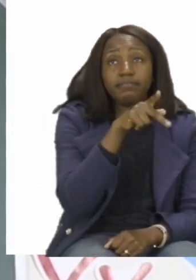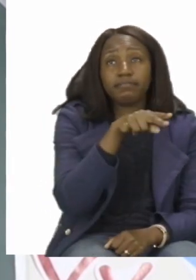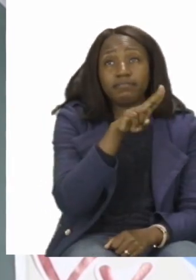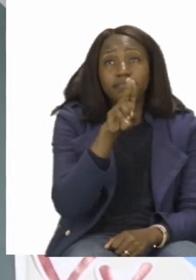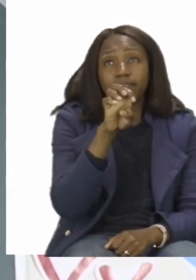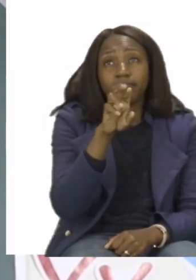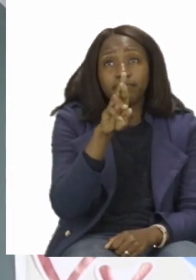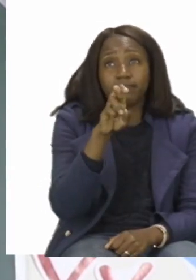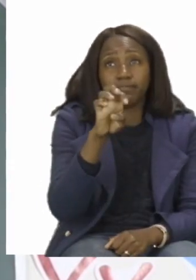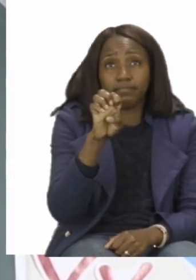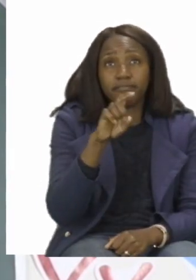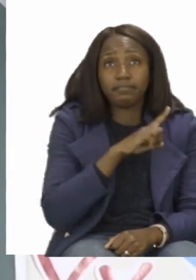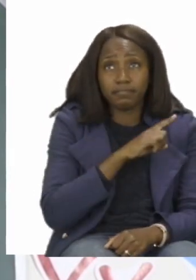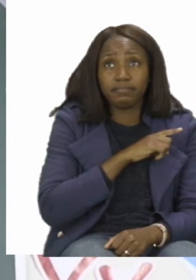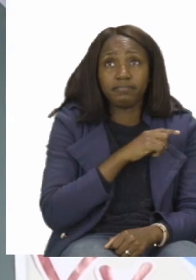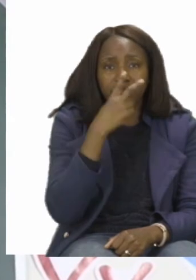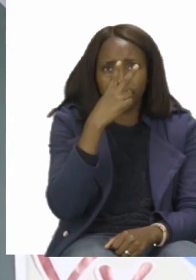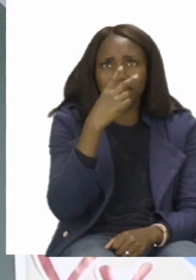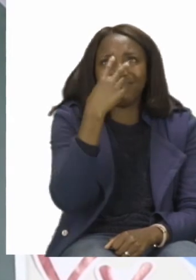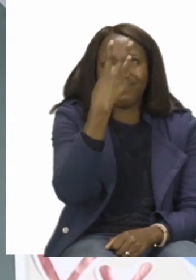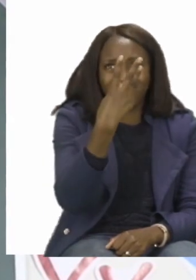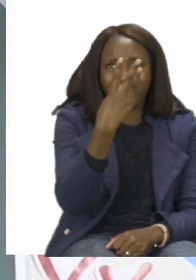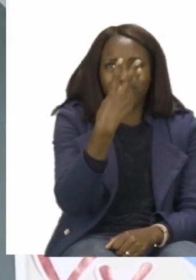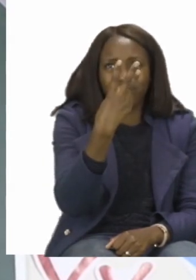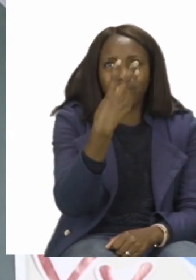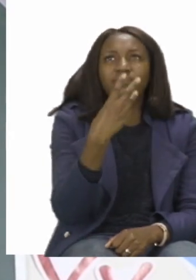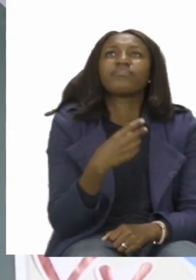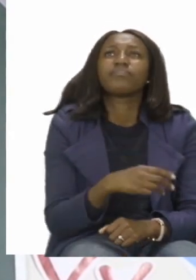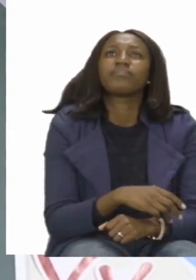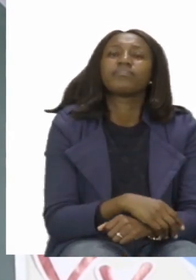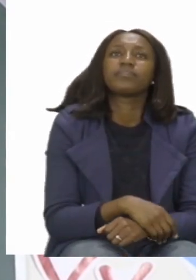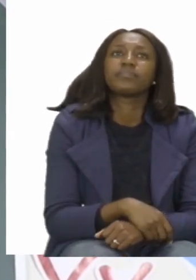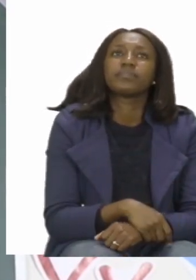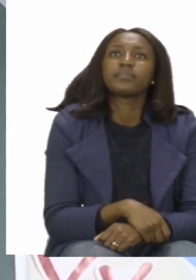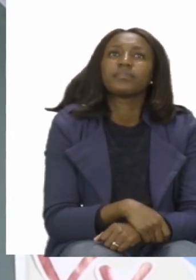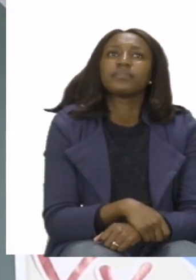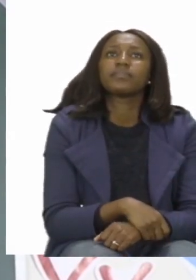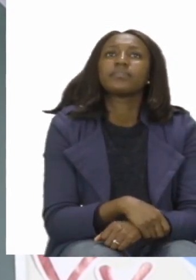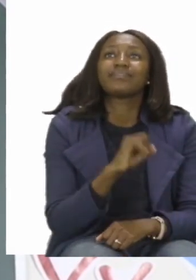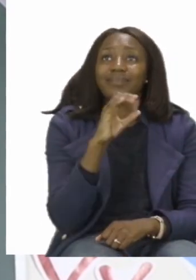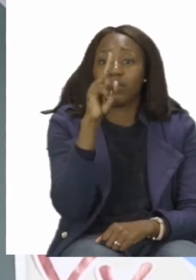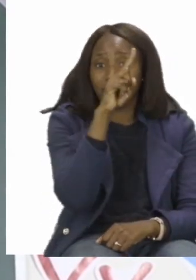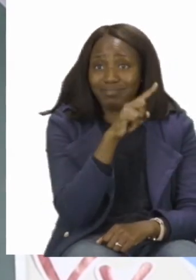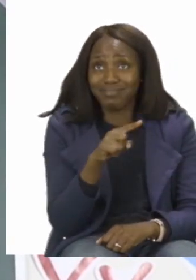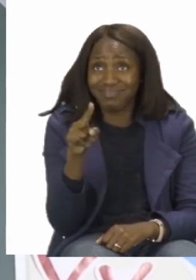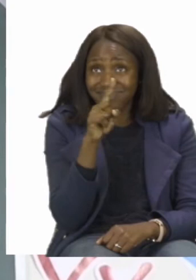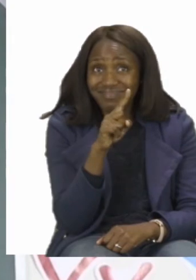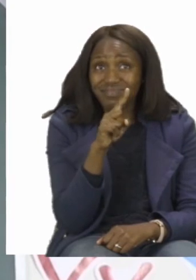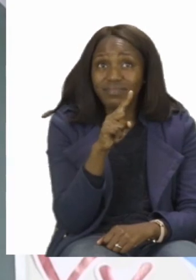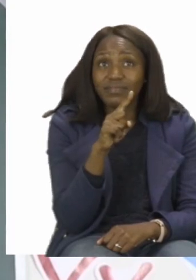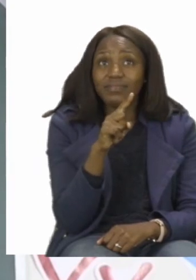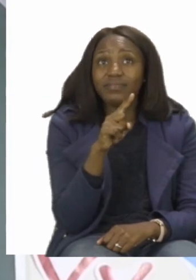sphere, because it is in 3D. But if we put it in 2D,